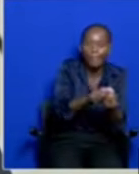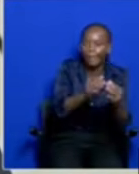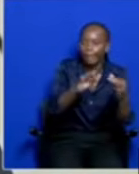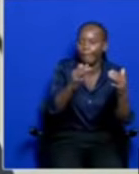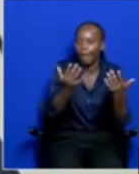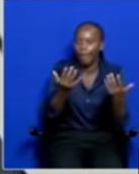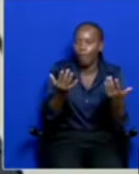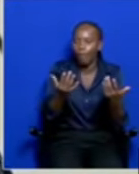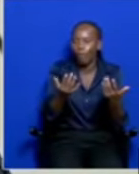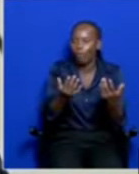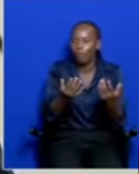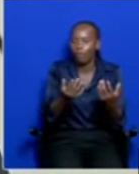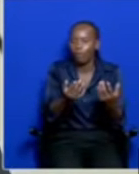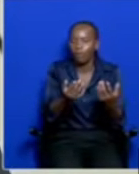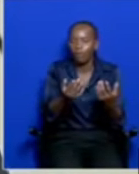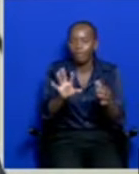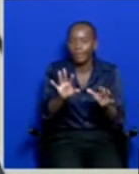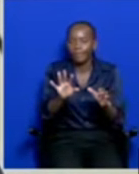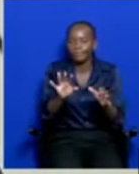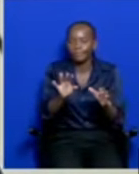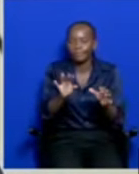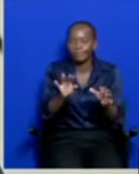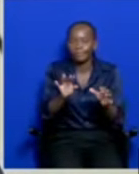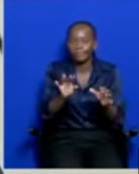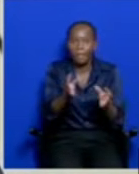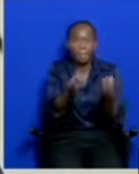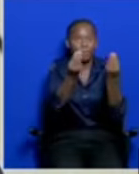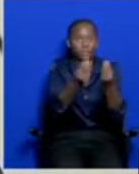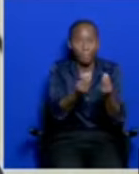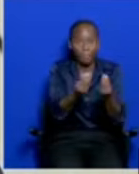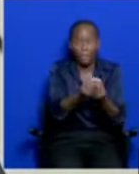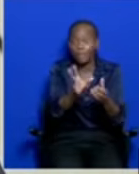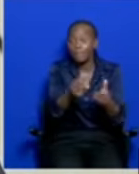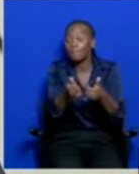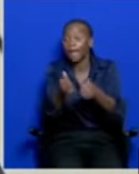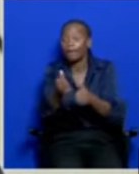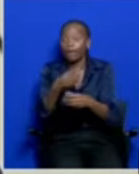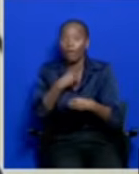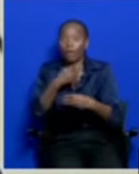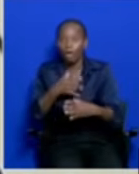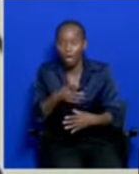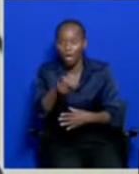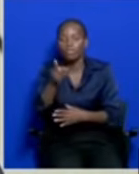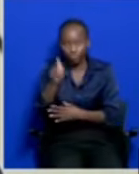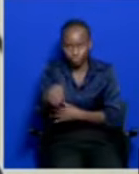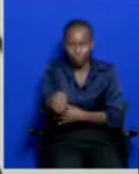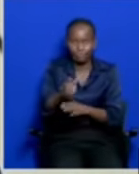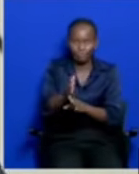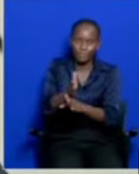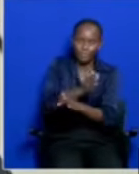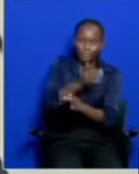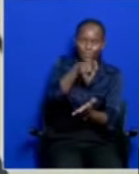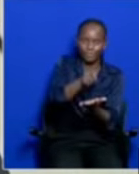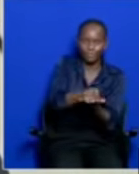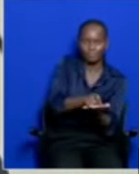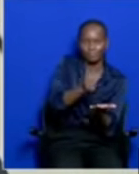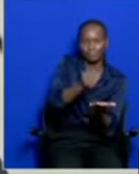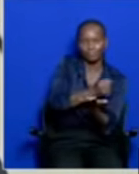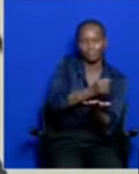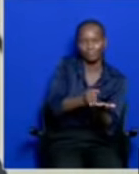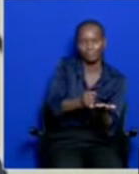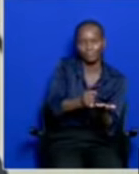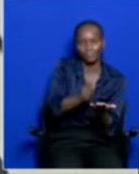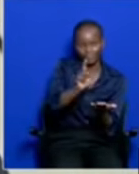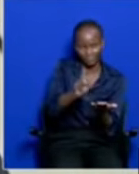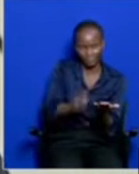property, and then they sign that SAPS register and give it to someone. Here in this